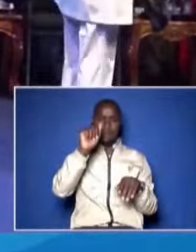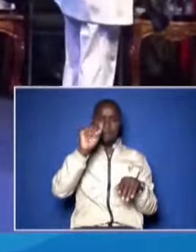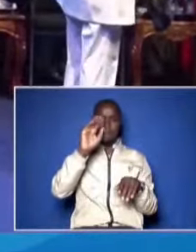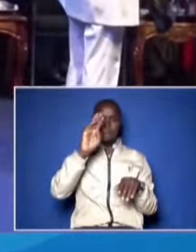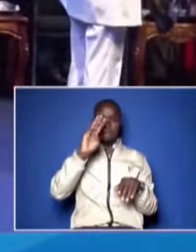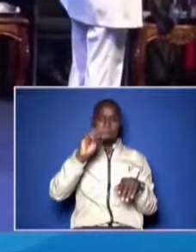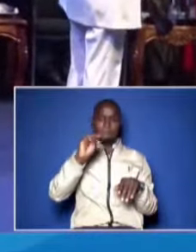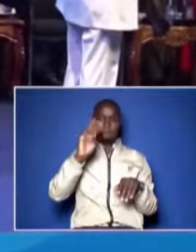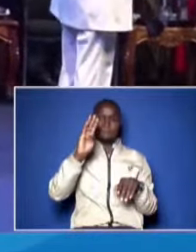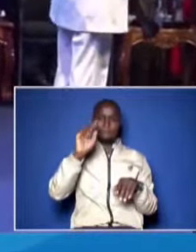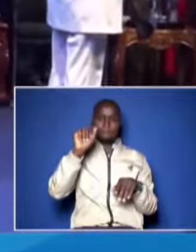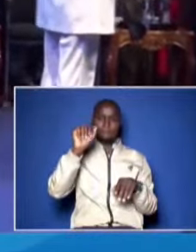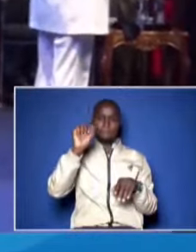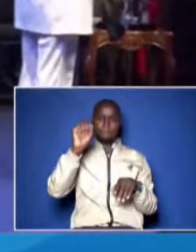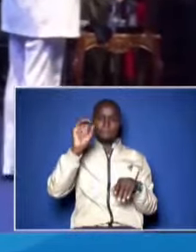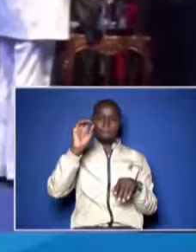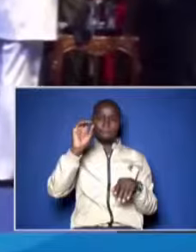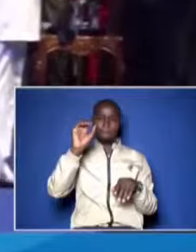please